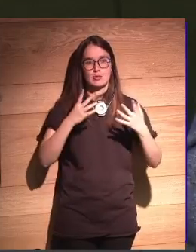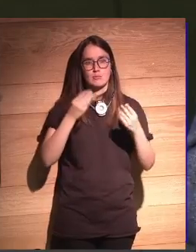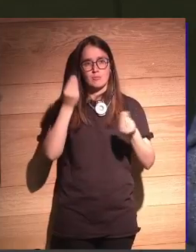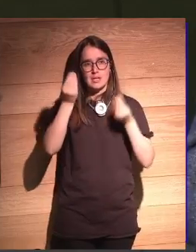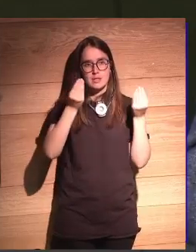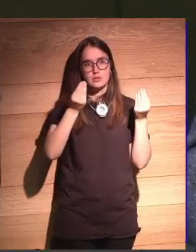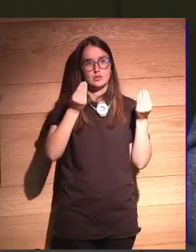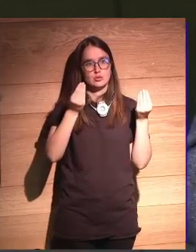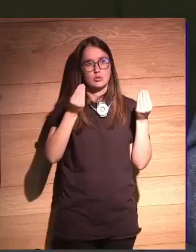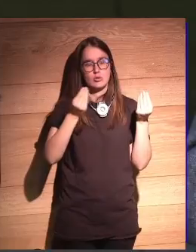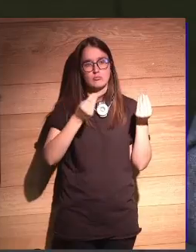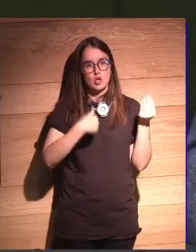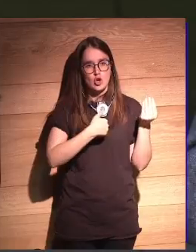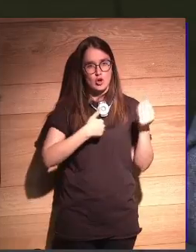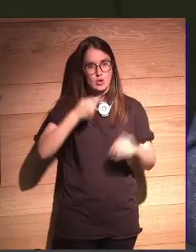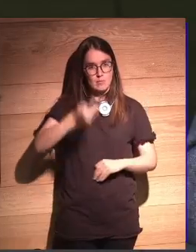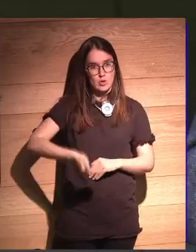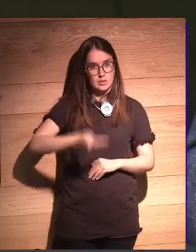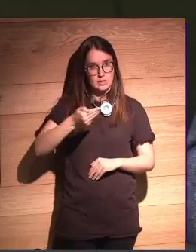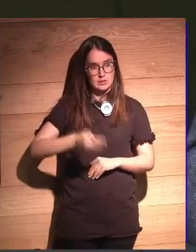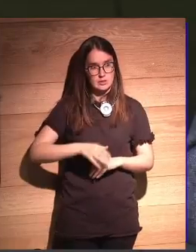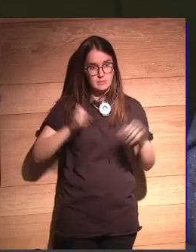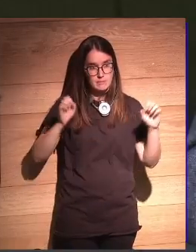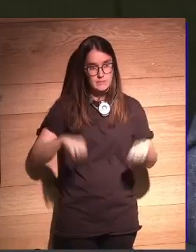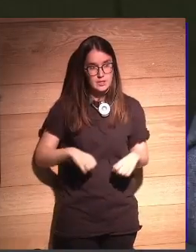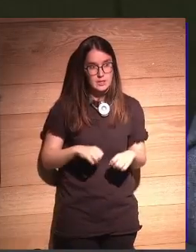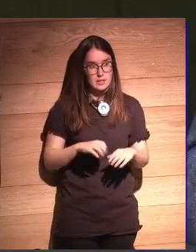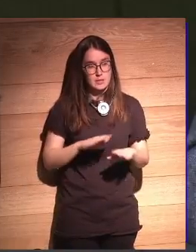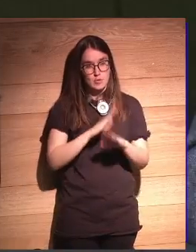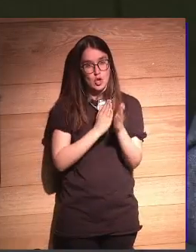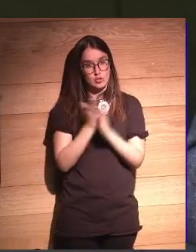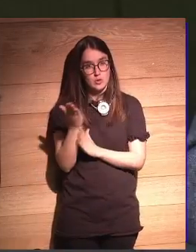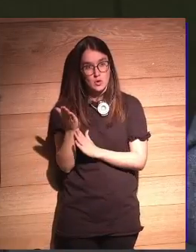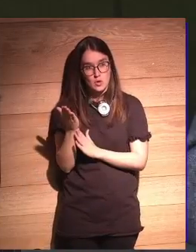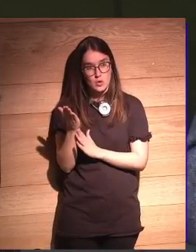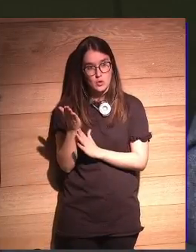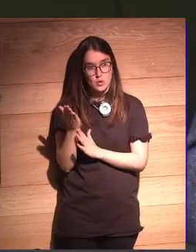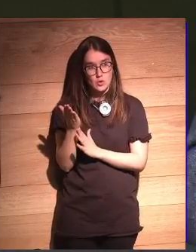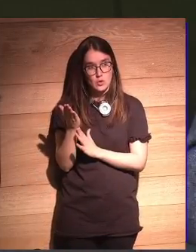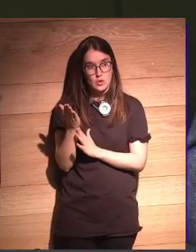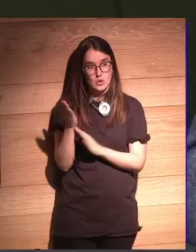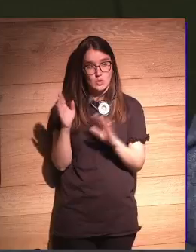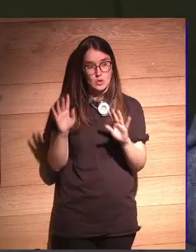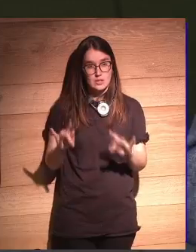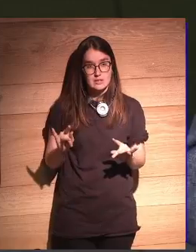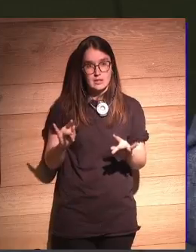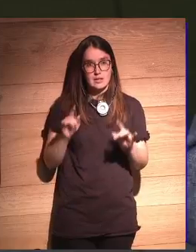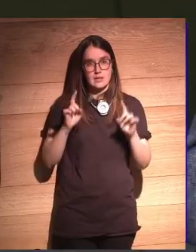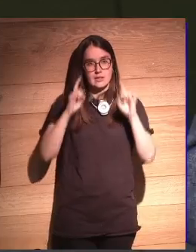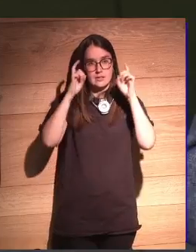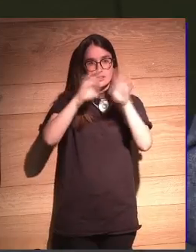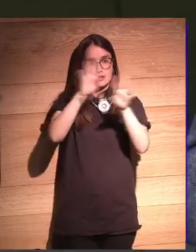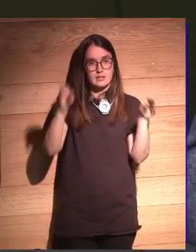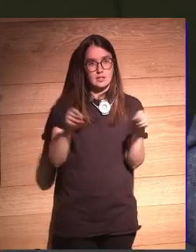do with this, and I think that refurbishing is a whole world and it has an important role to play. And on the second hand,